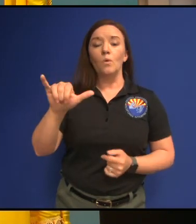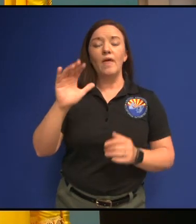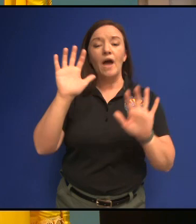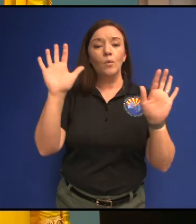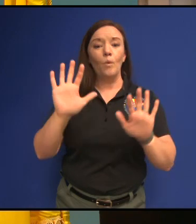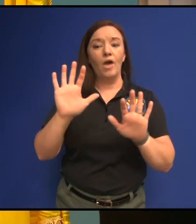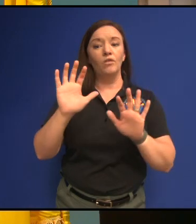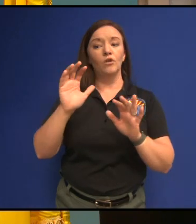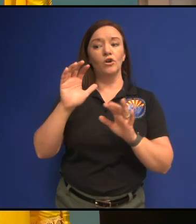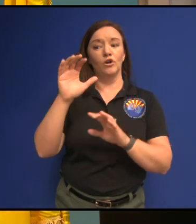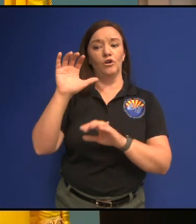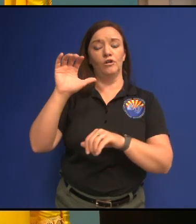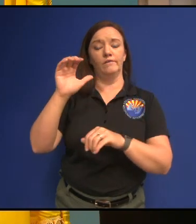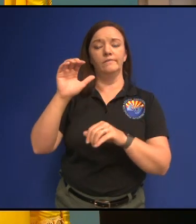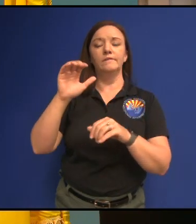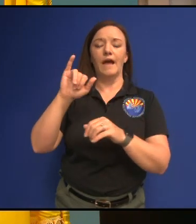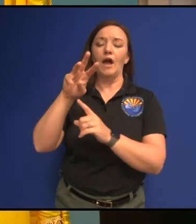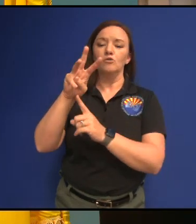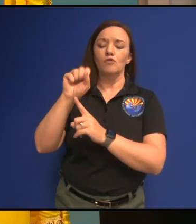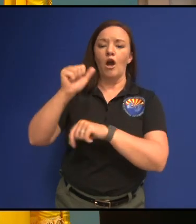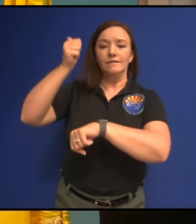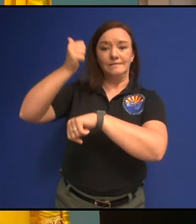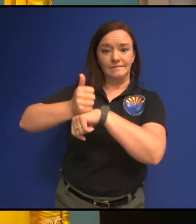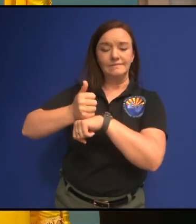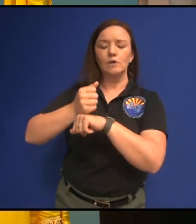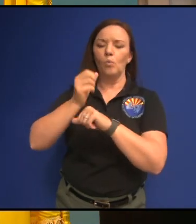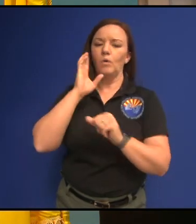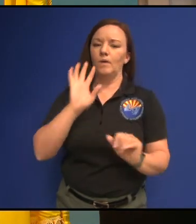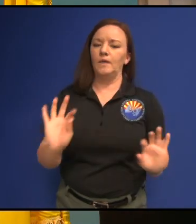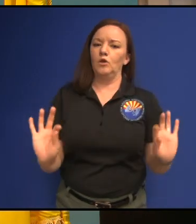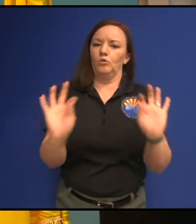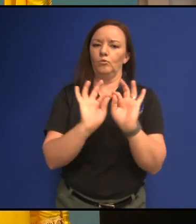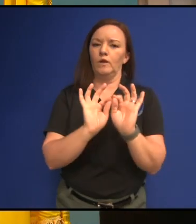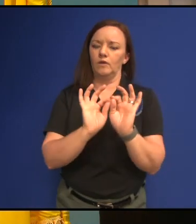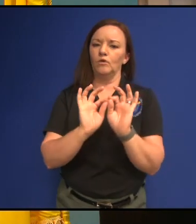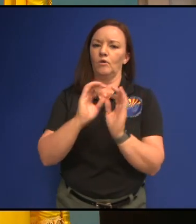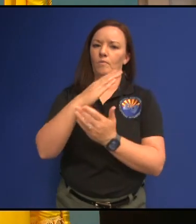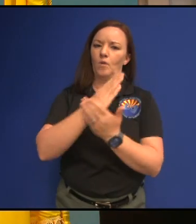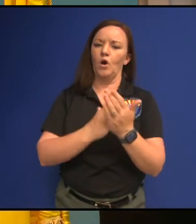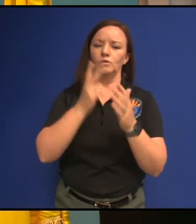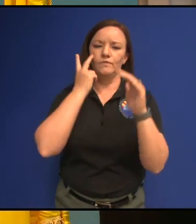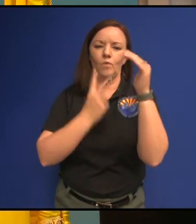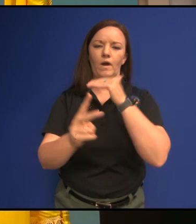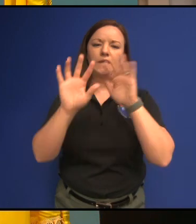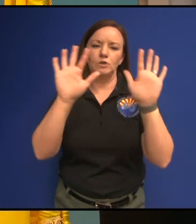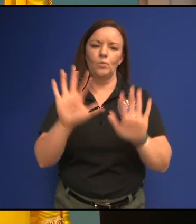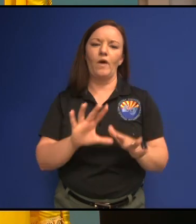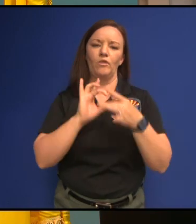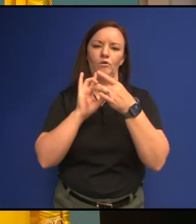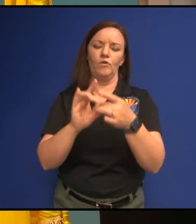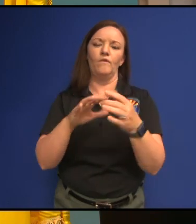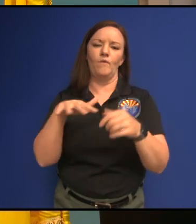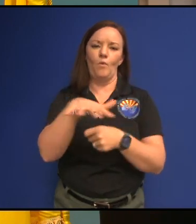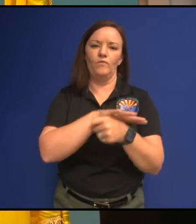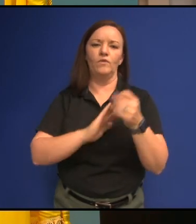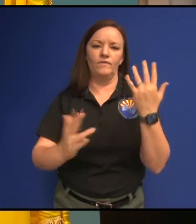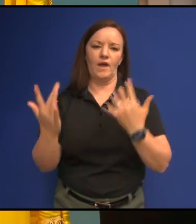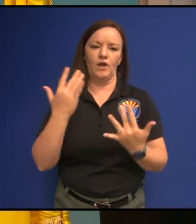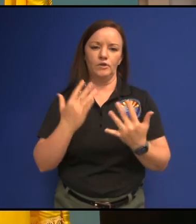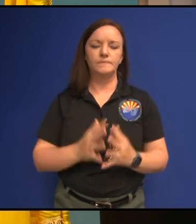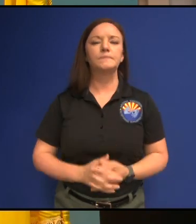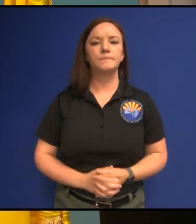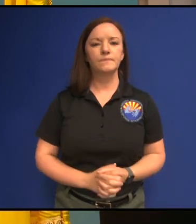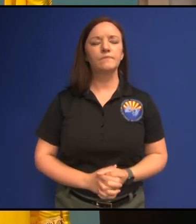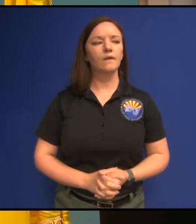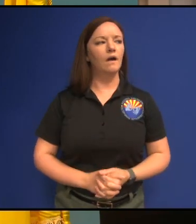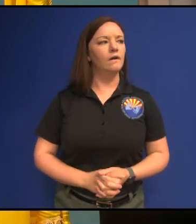installed there the other day is going to be a very critical part in forecasting for the weather for over the fire area. So we'll